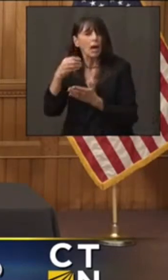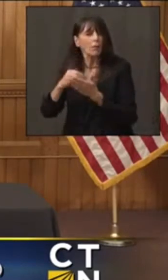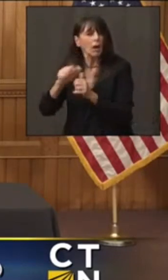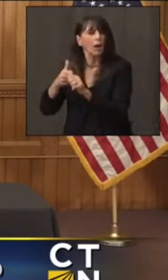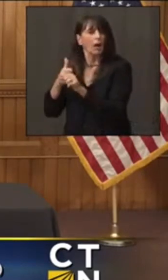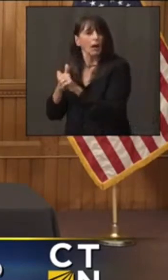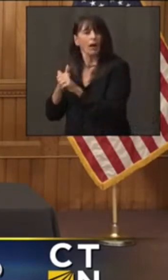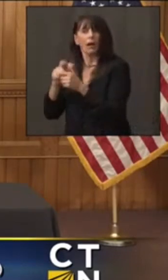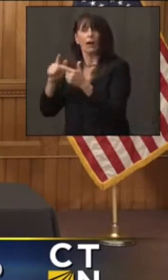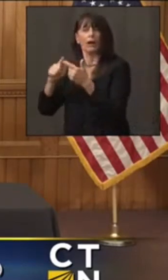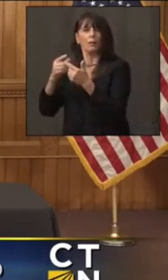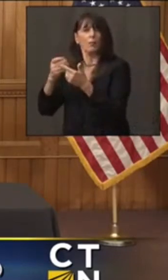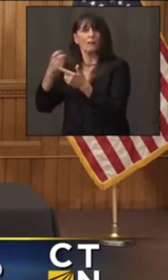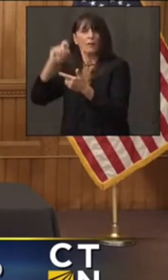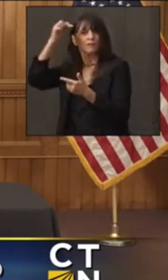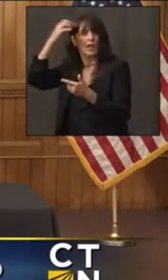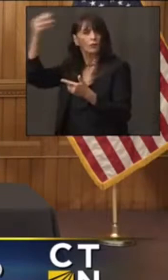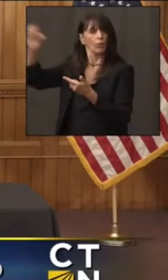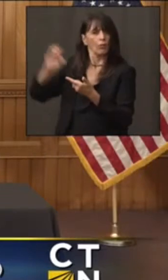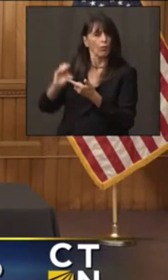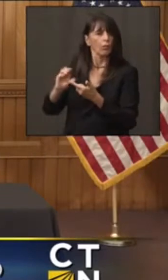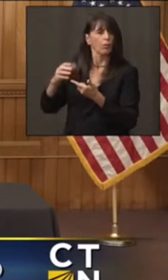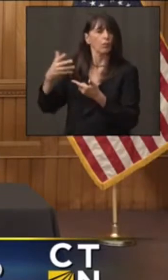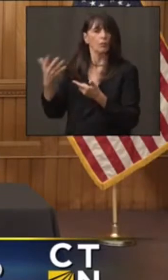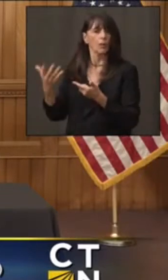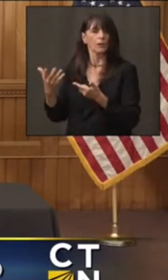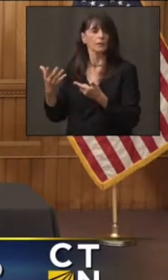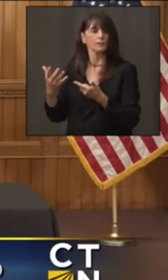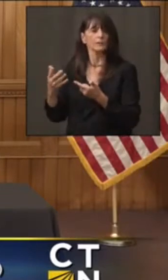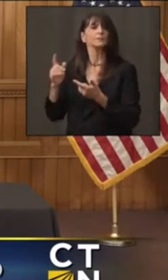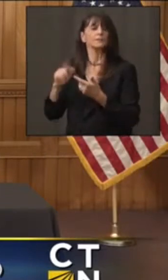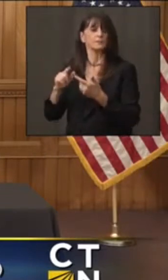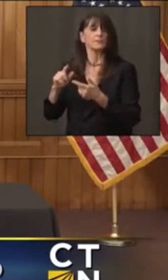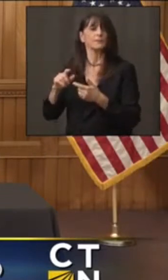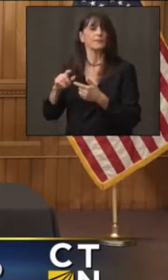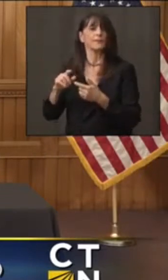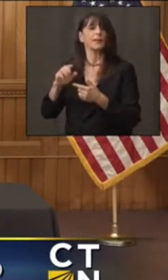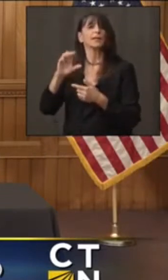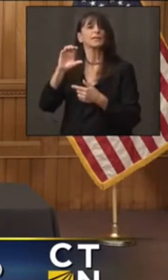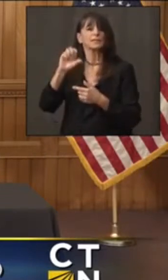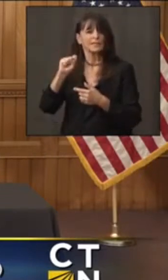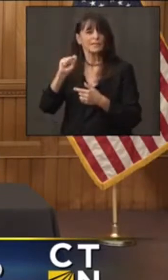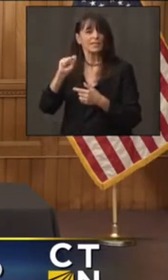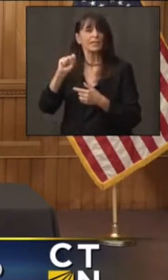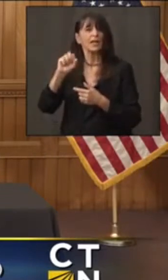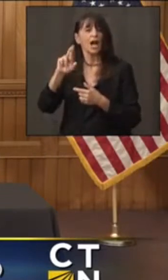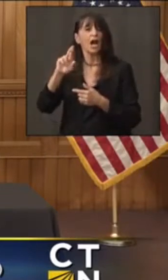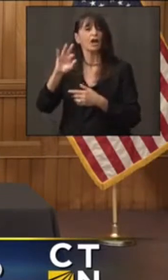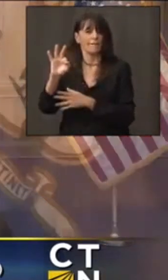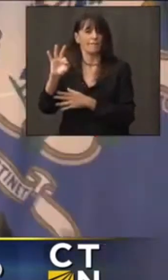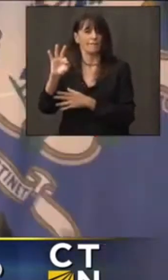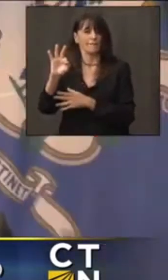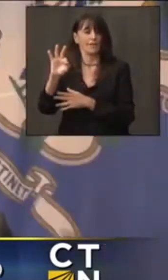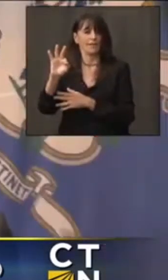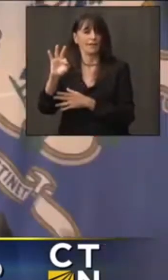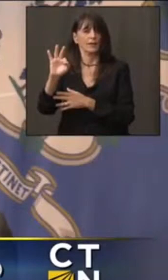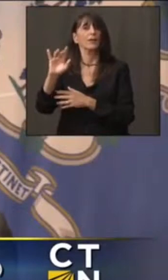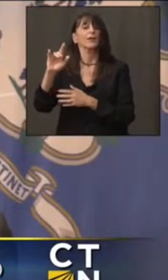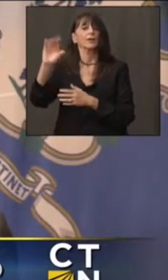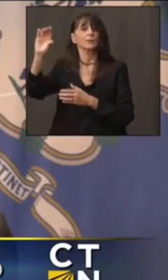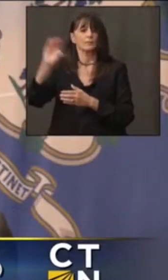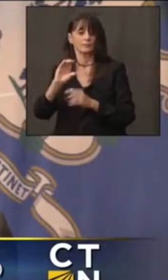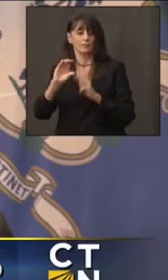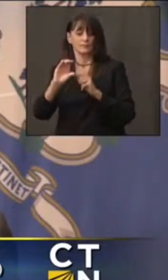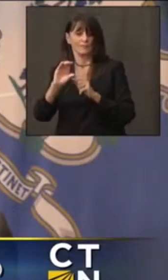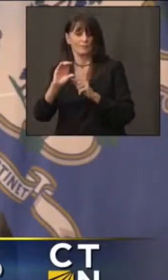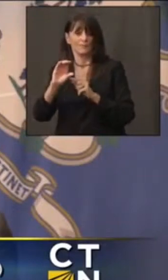federal coronavirus relief funds? Bingo. A combination. It's our of the CRF two? funding. Oh. We're allocating a little more to small